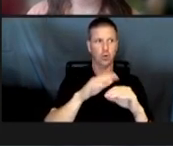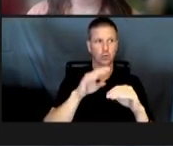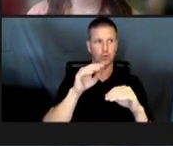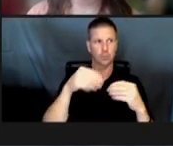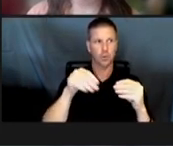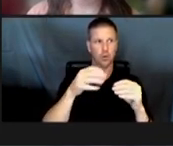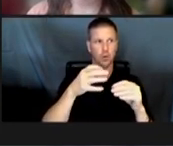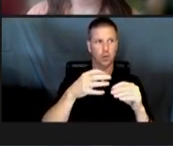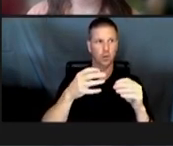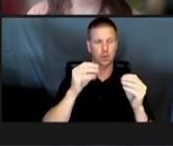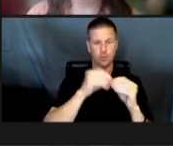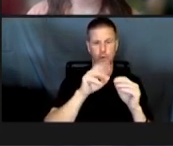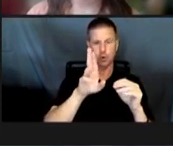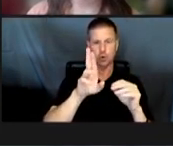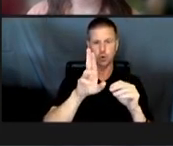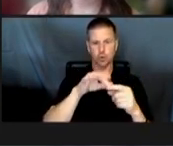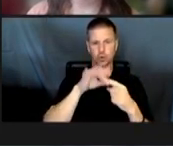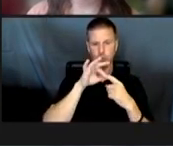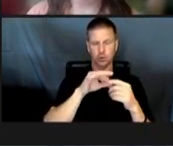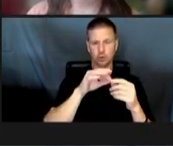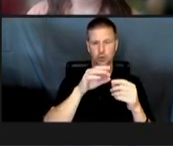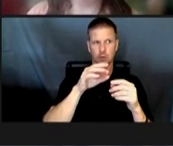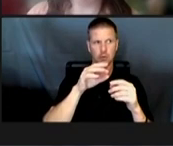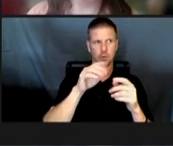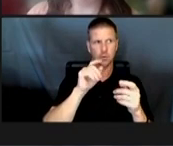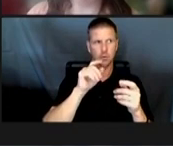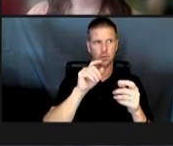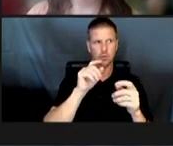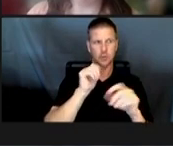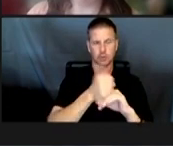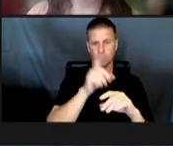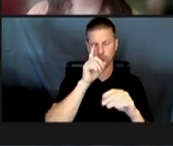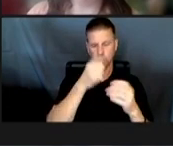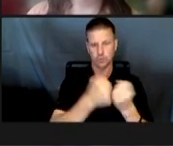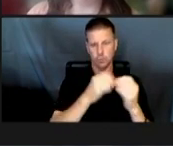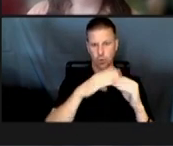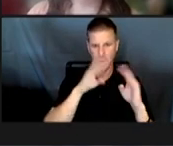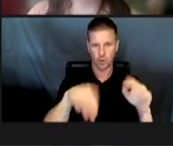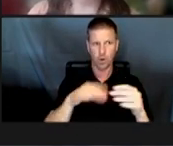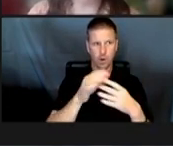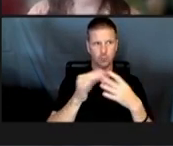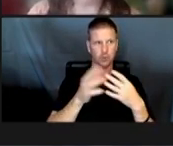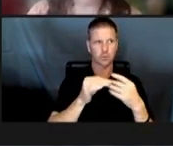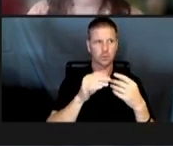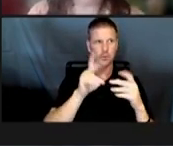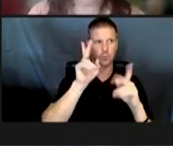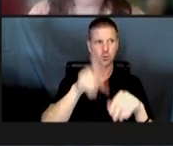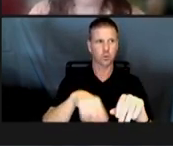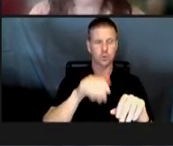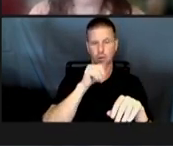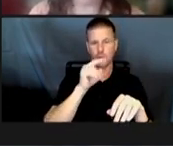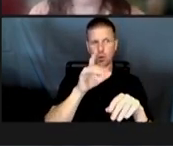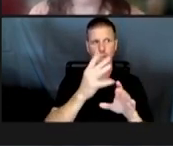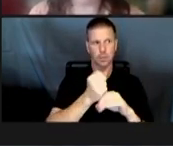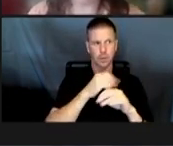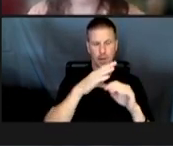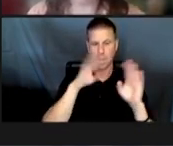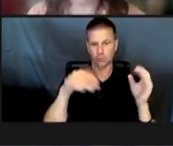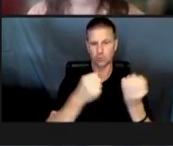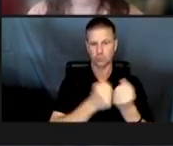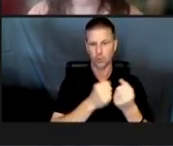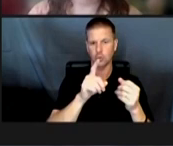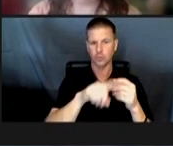more unique configurations for supported housing options where a person's not only getting housing support but